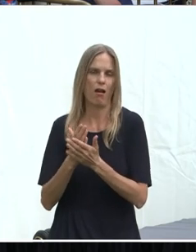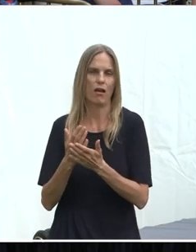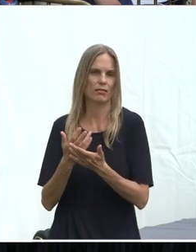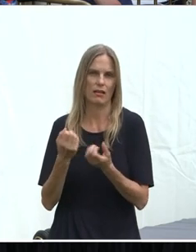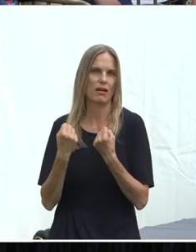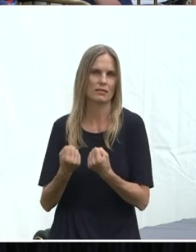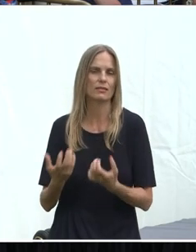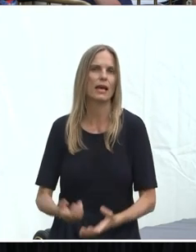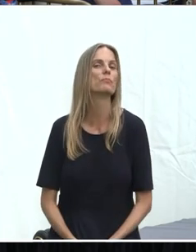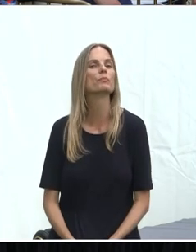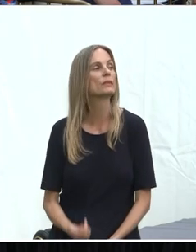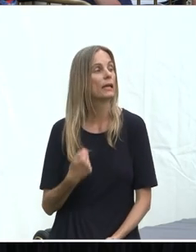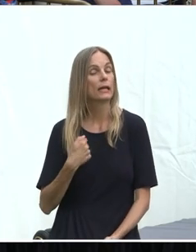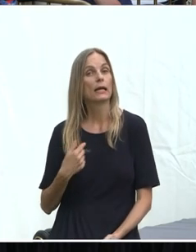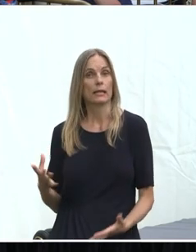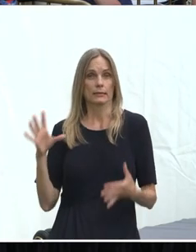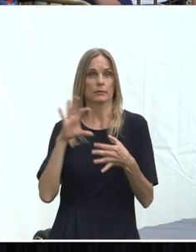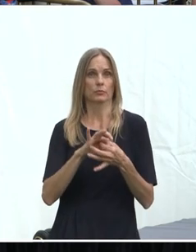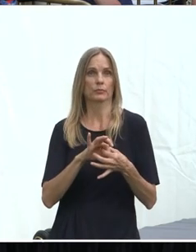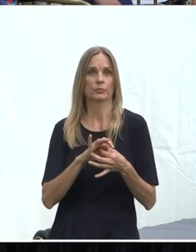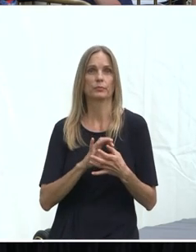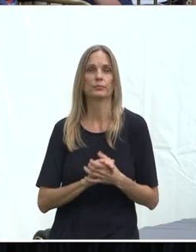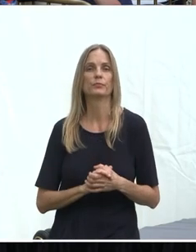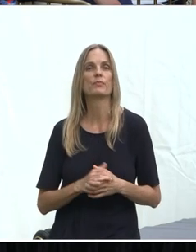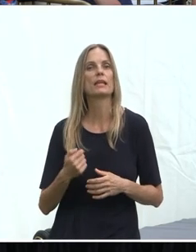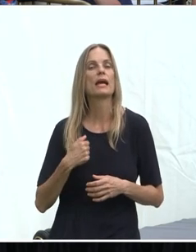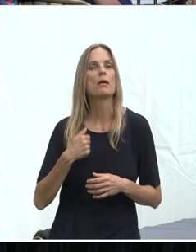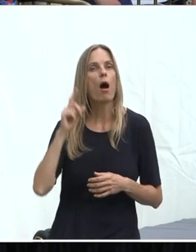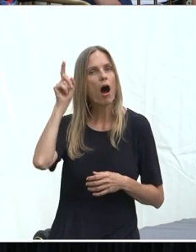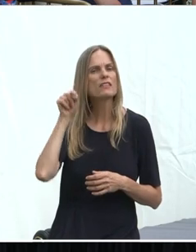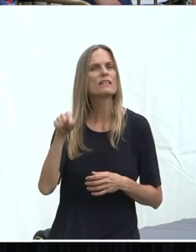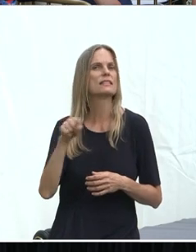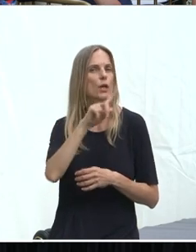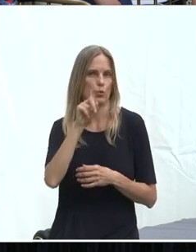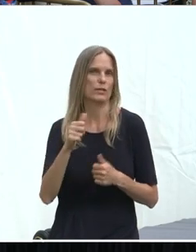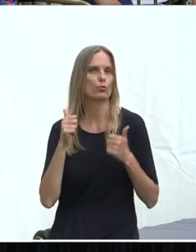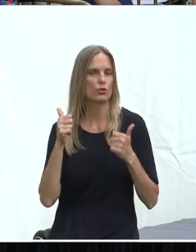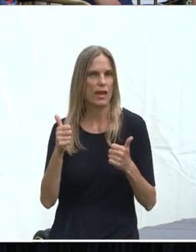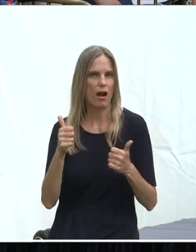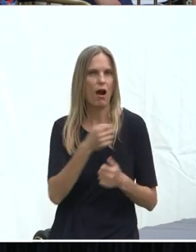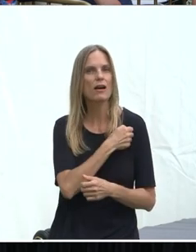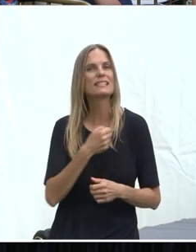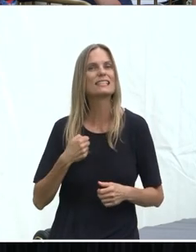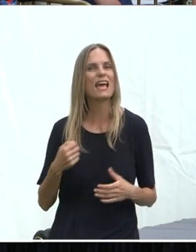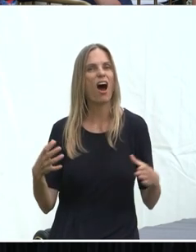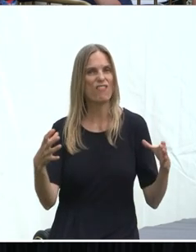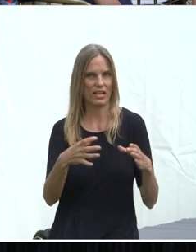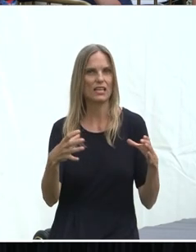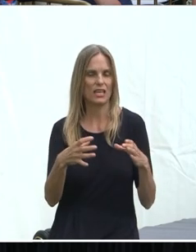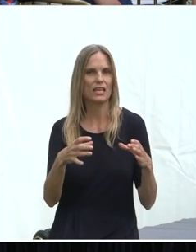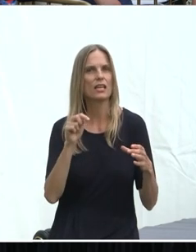I will pick up on that. I think it's a very good question. The armed forces is an